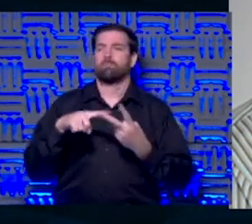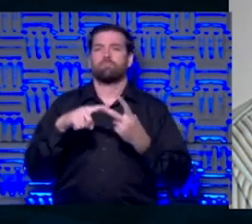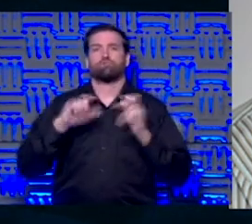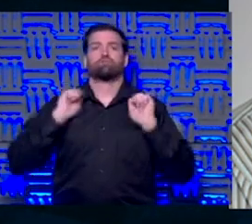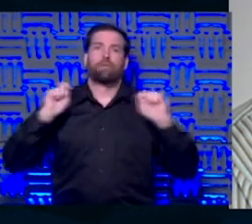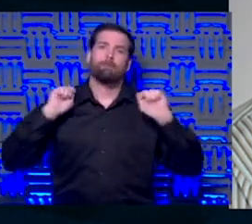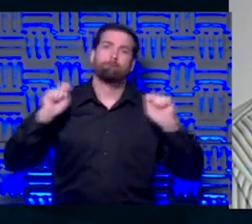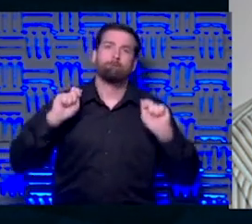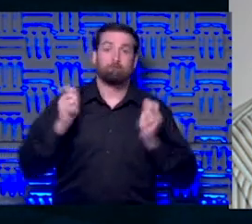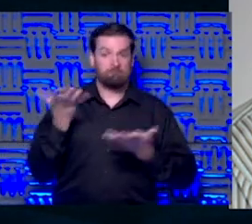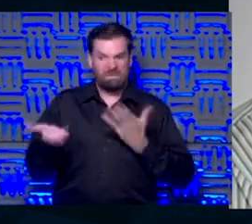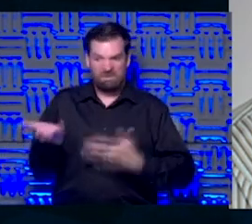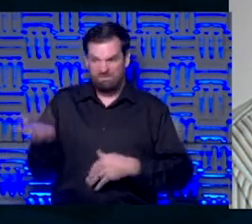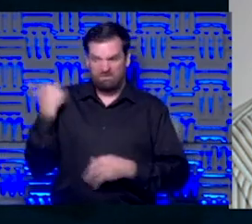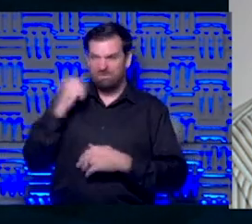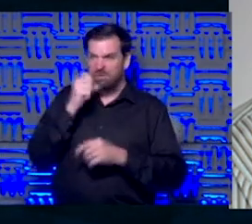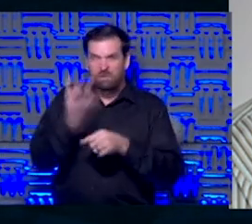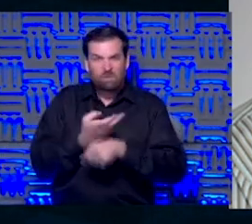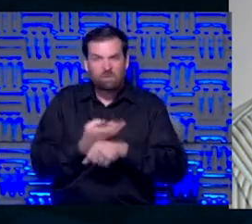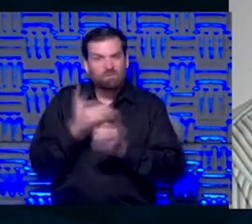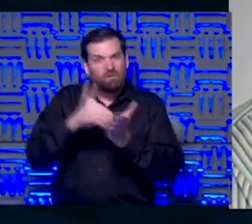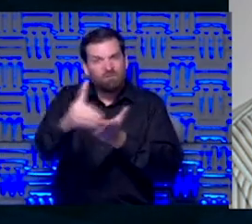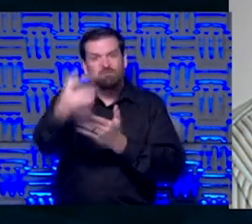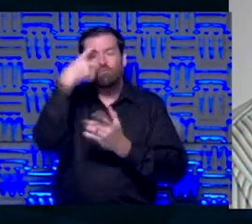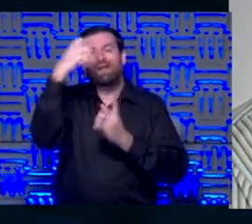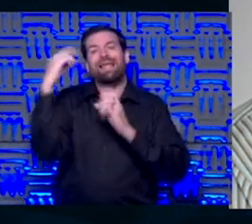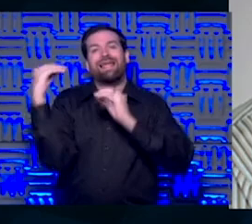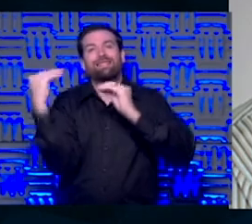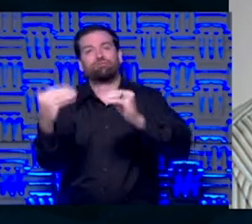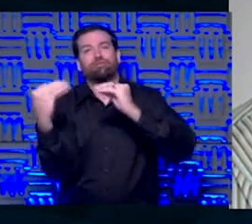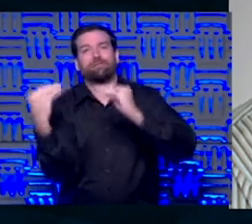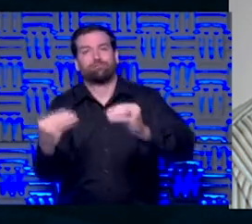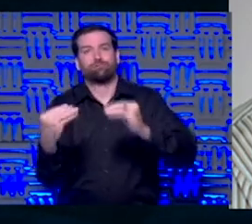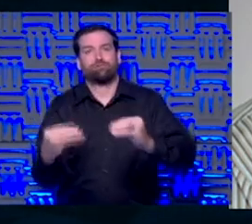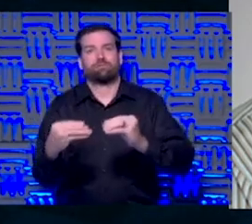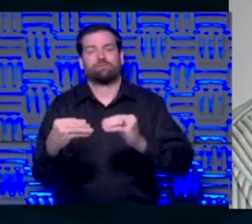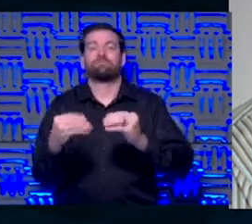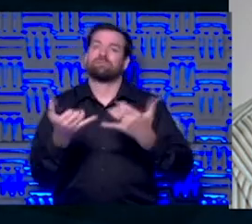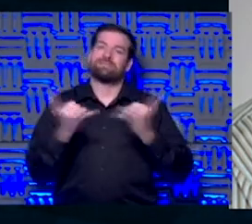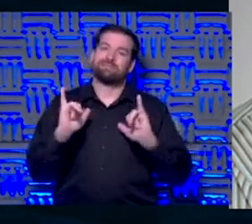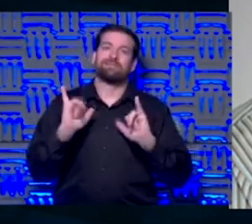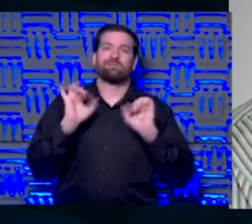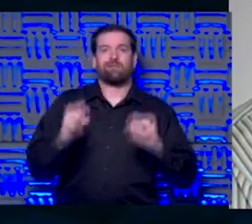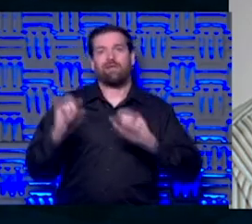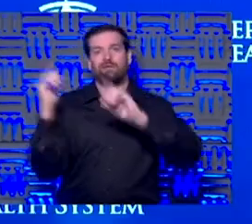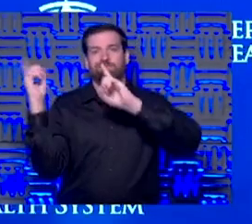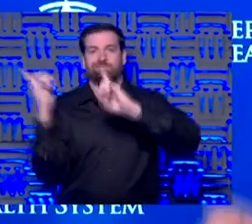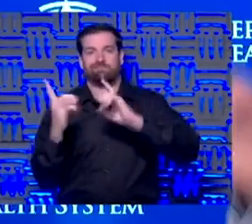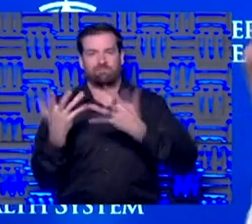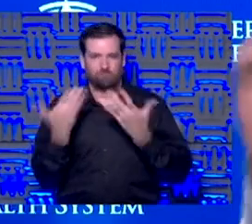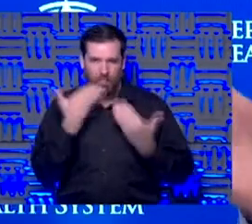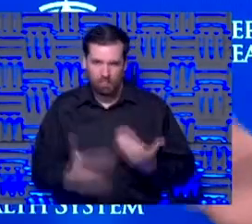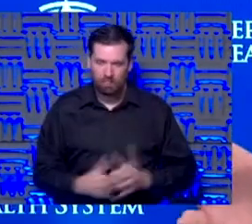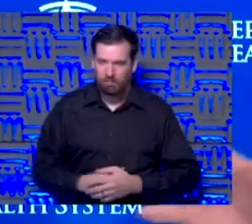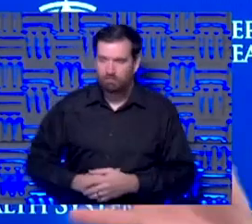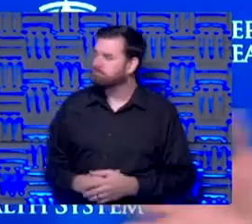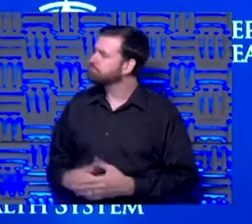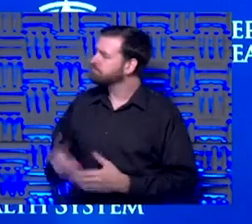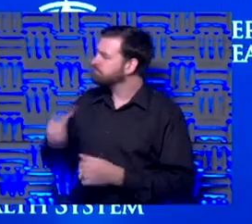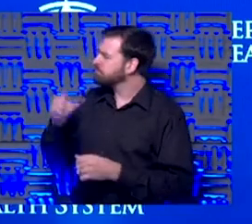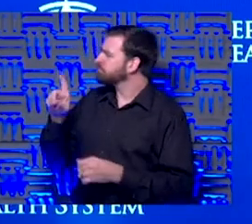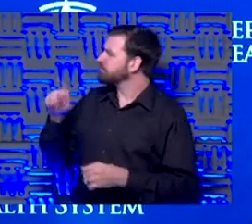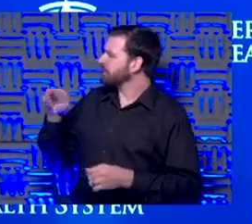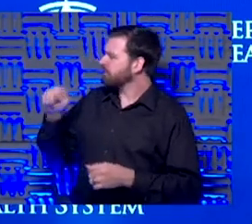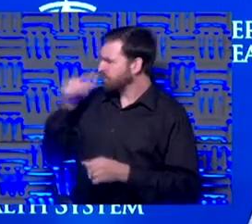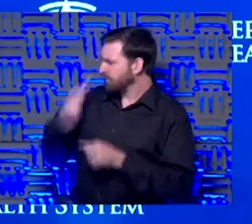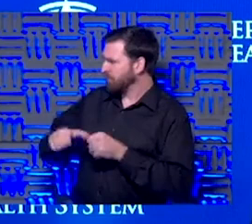you previously didn't use for education, then you can achieve that social distancing. Hey, Dana, you know, I remember we've been talking to